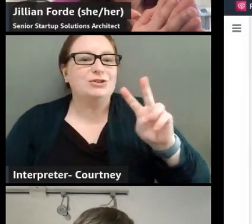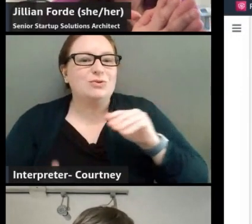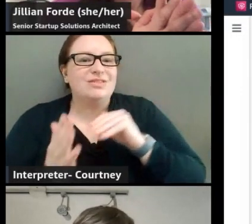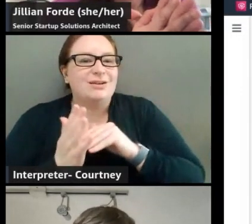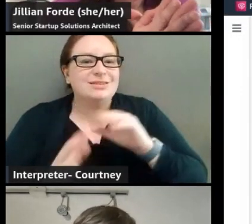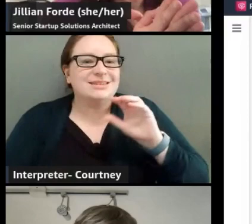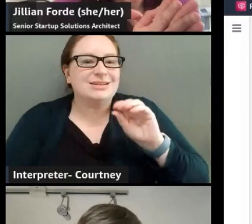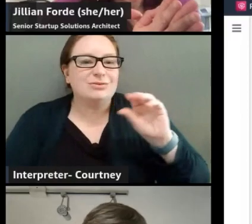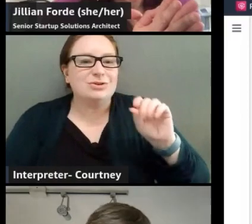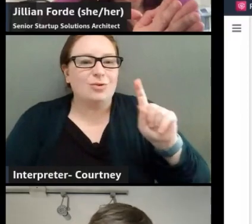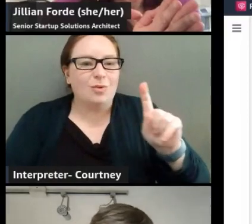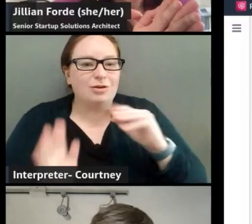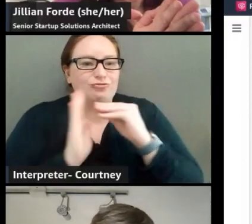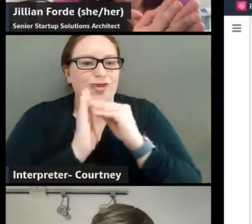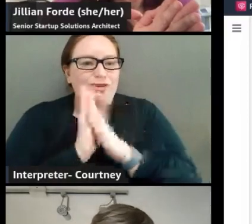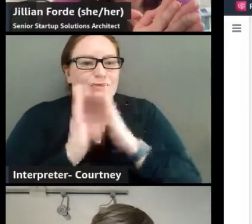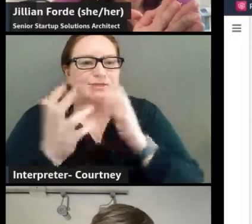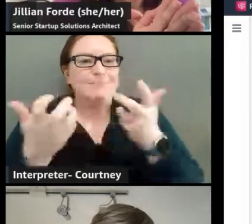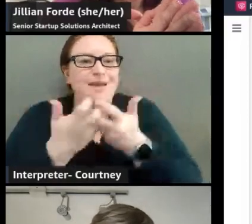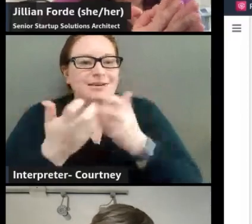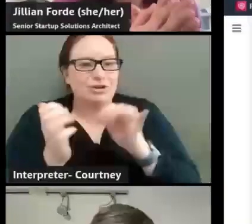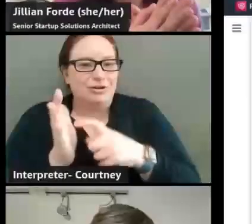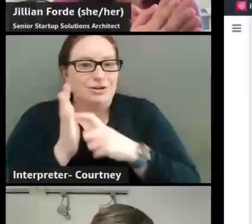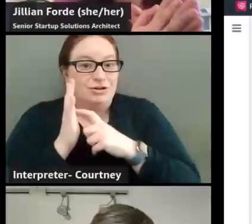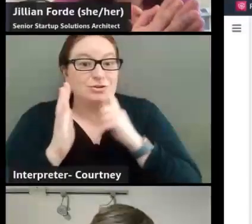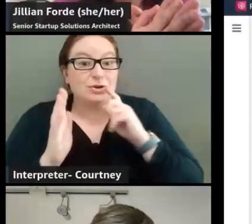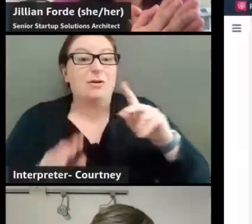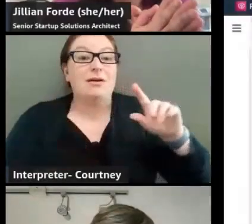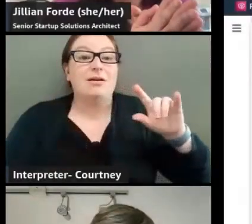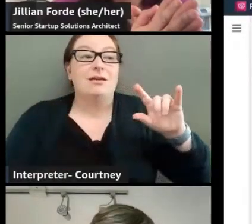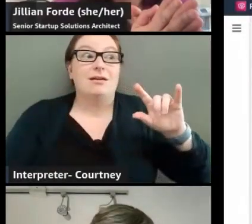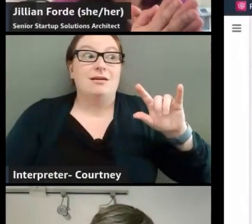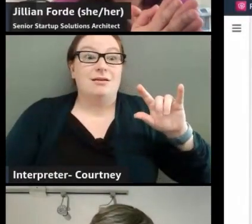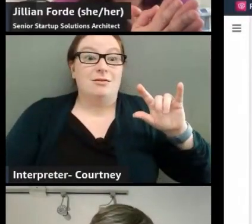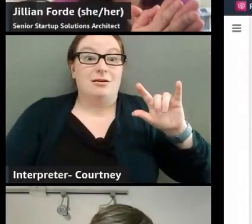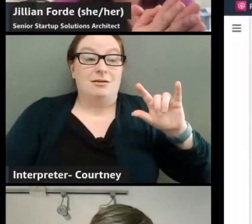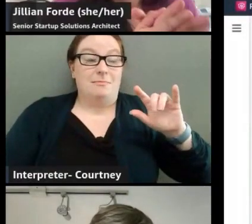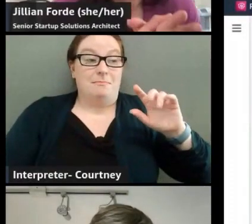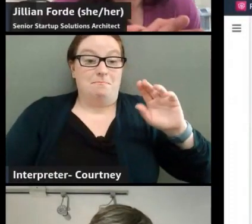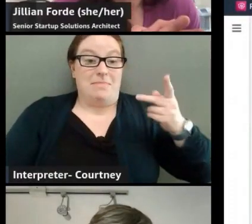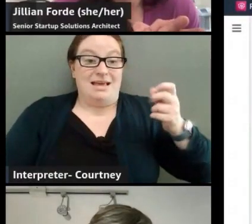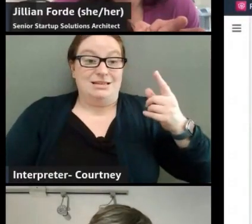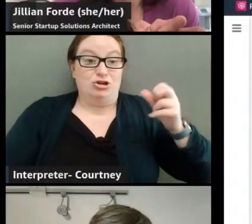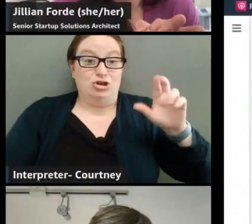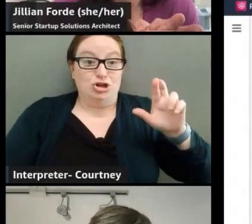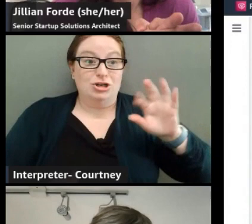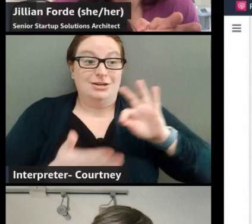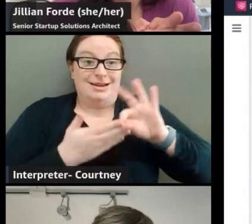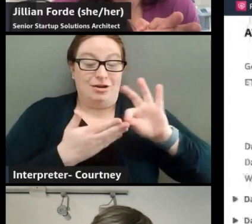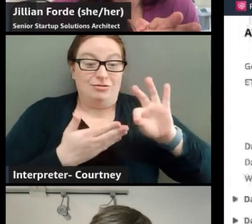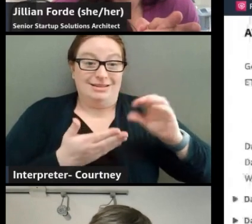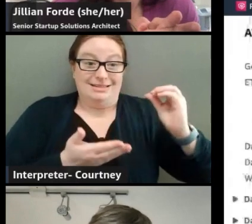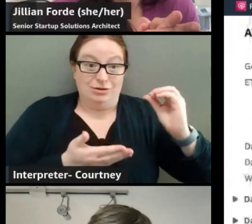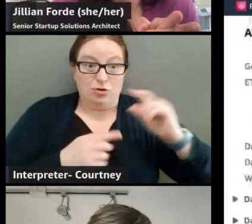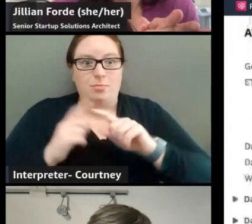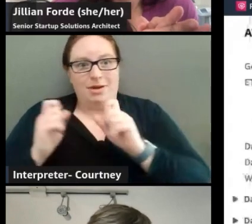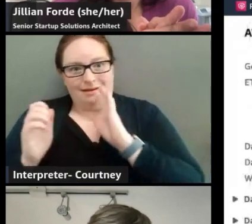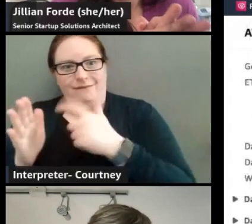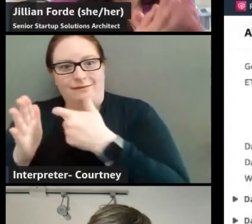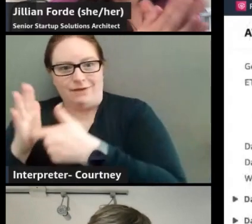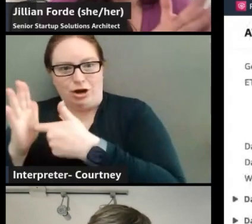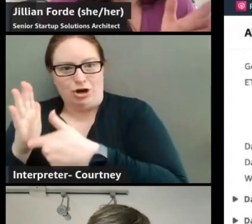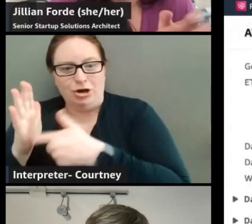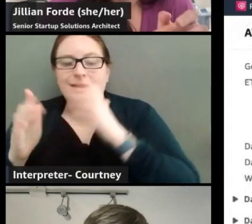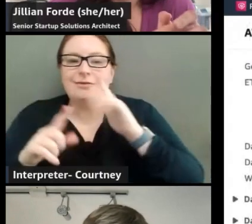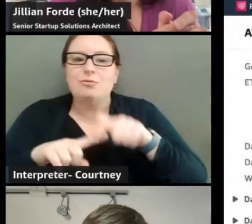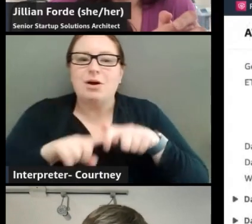that criteria. So there's passenger count is 0, but there is a fare. So that's an example of the sort of catalog experience. I'll pause there for a second,